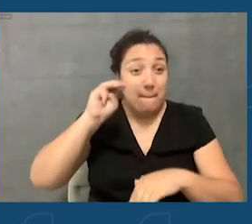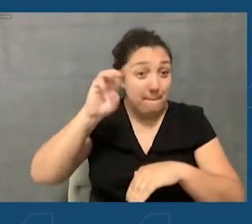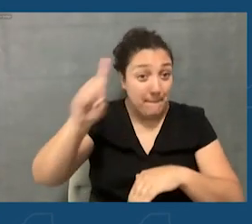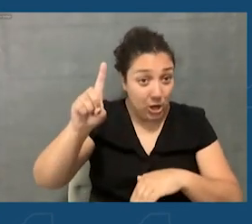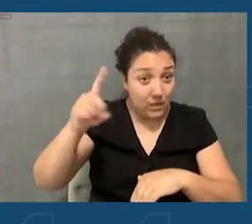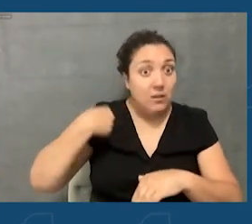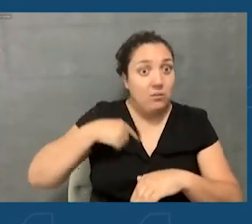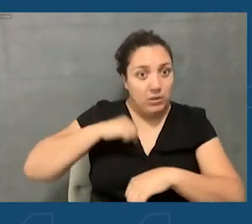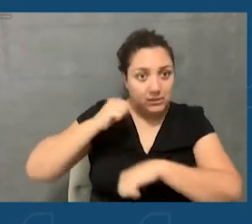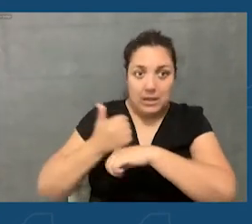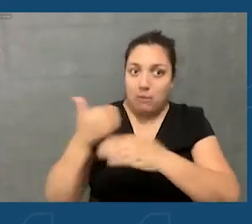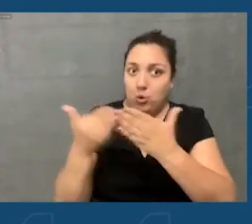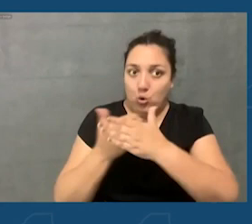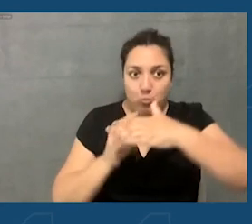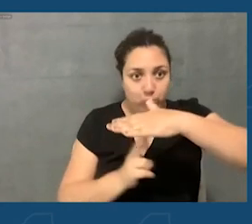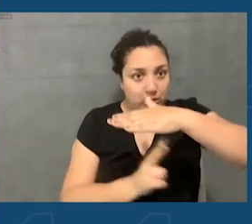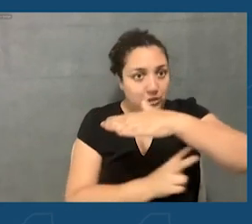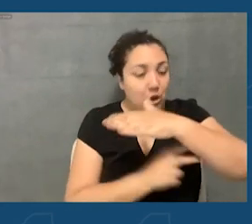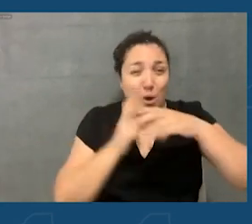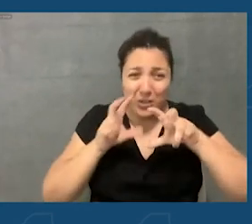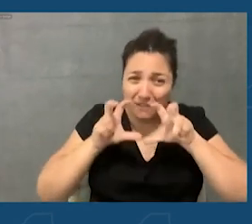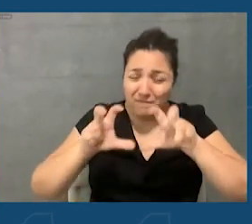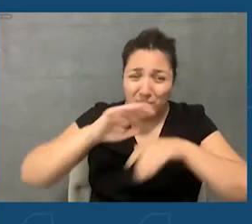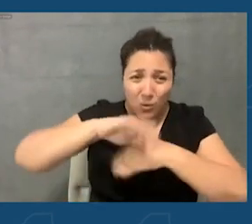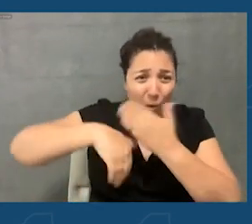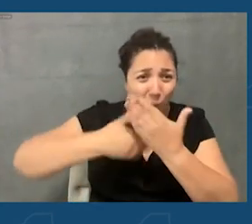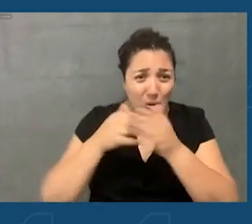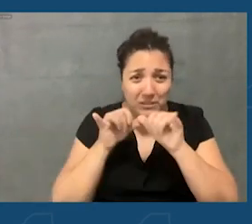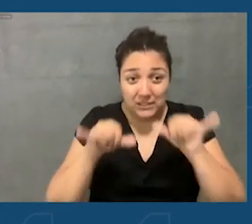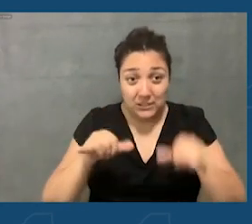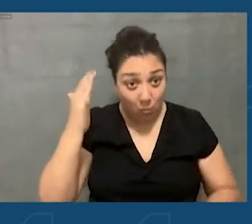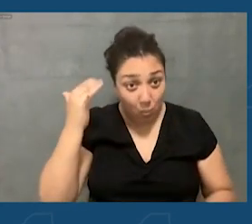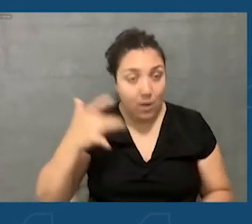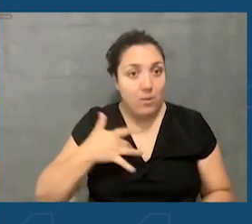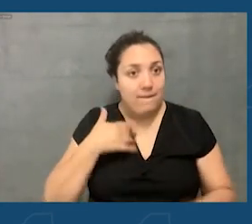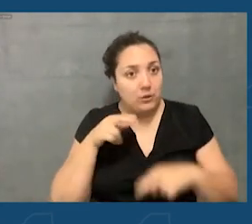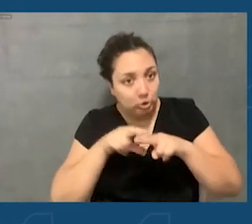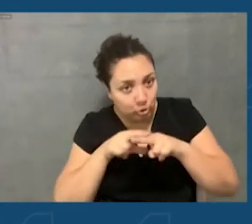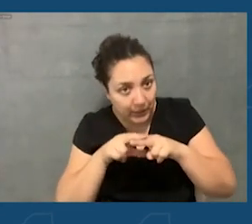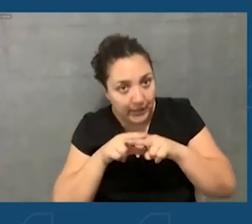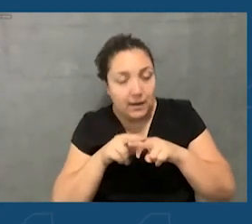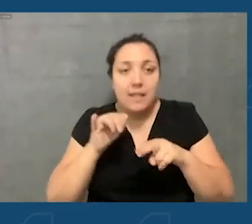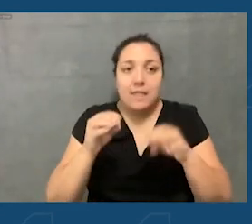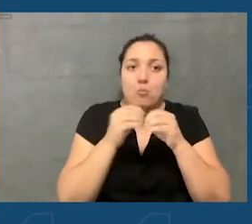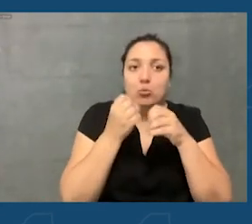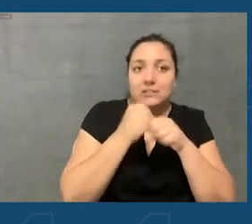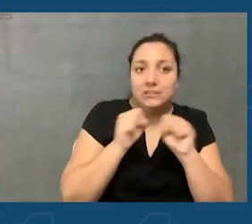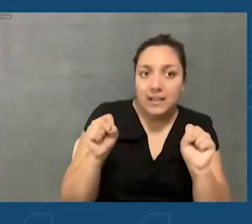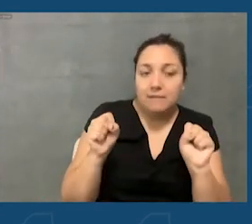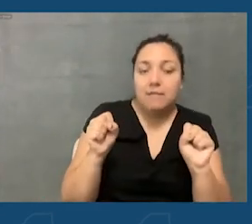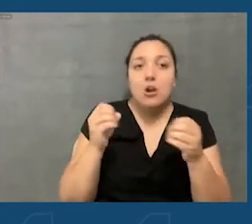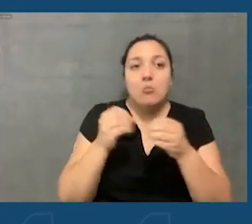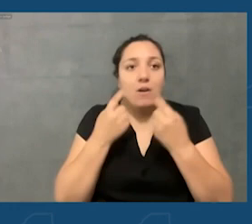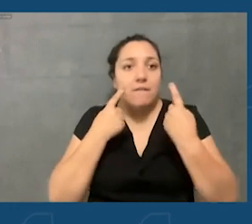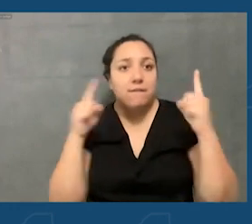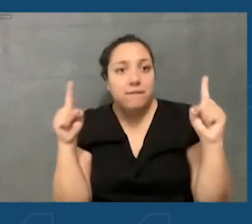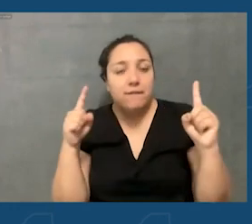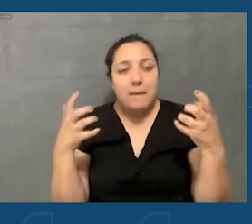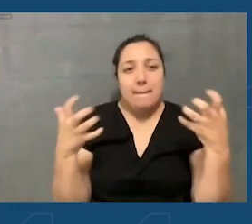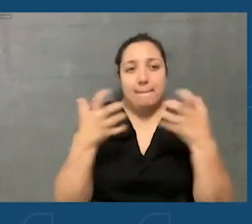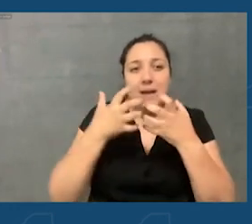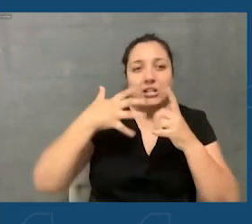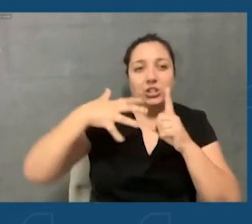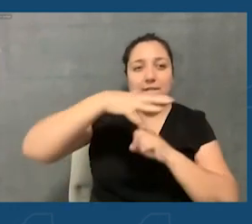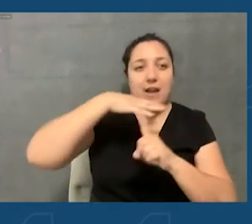entire system because we believe passenger rail provides the kind of safe, efficient, environmentally friendly mode of transportation